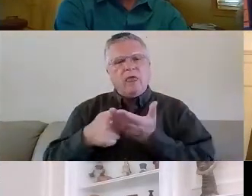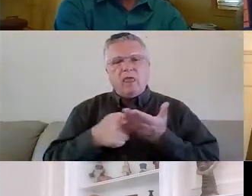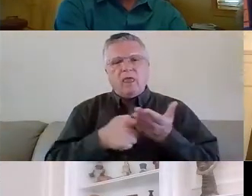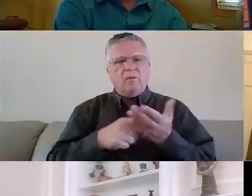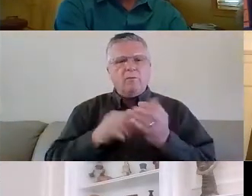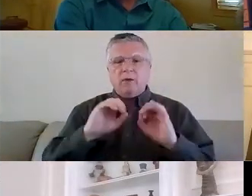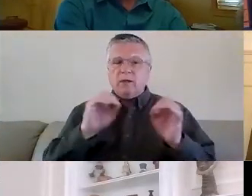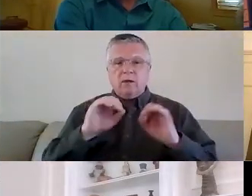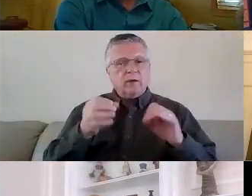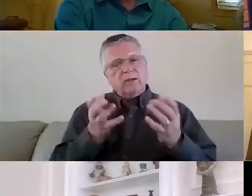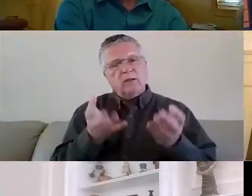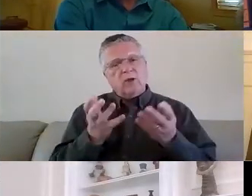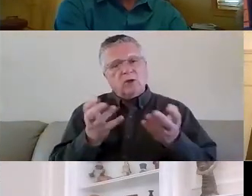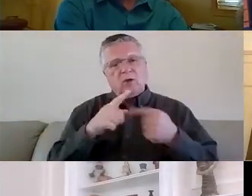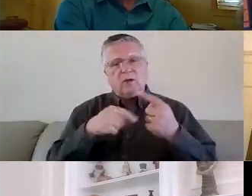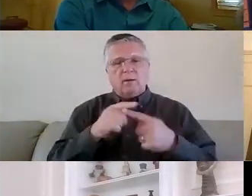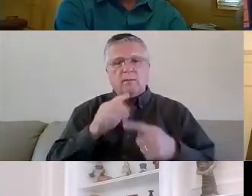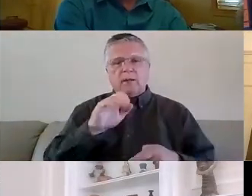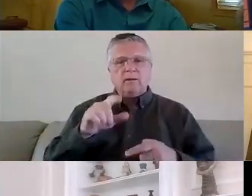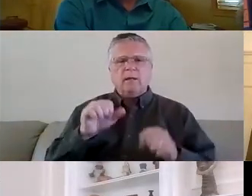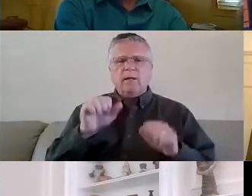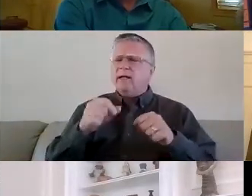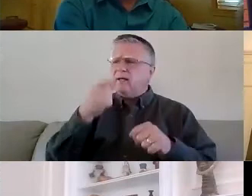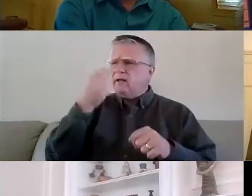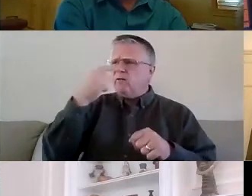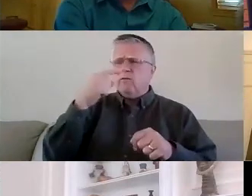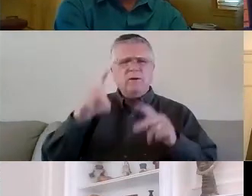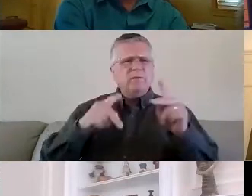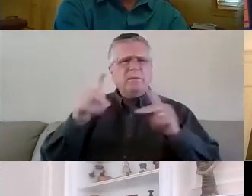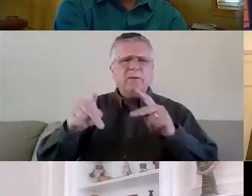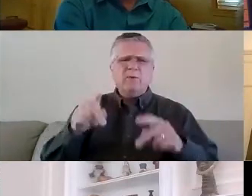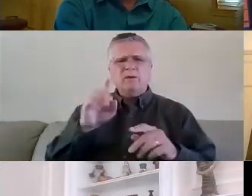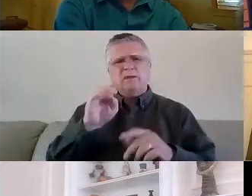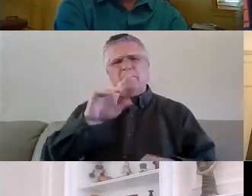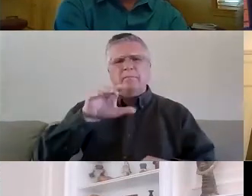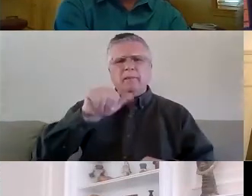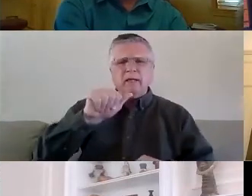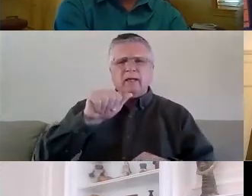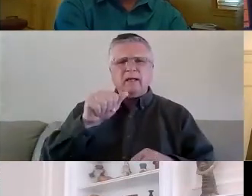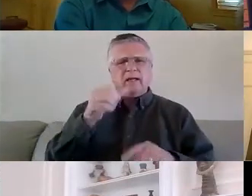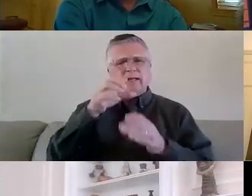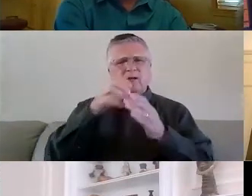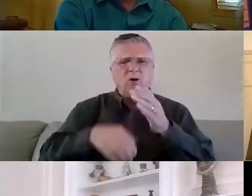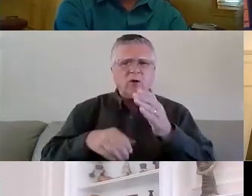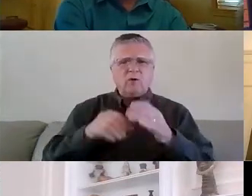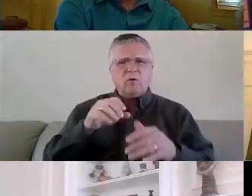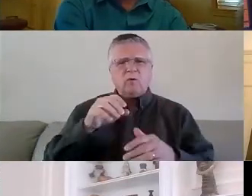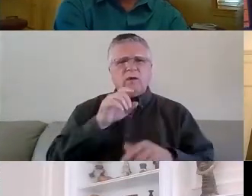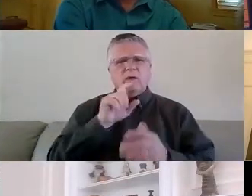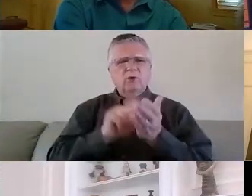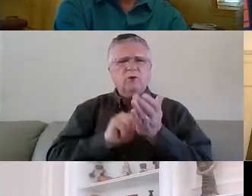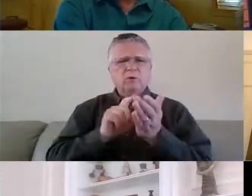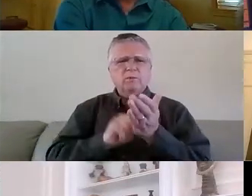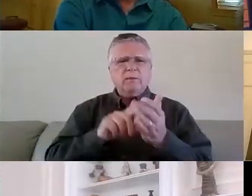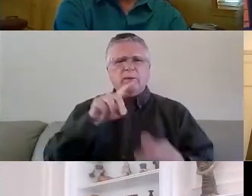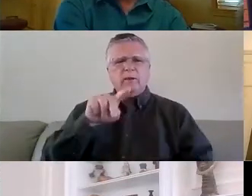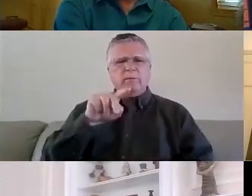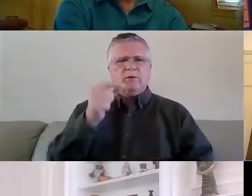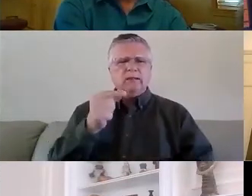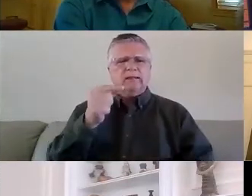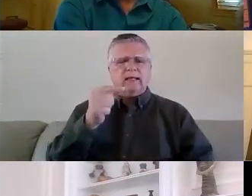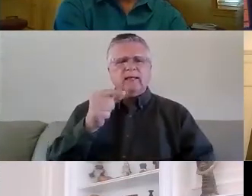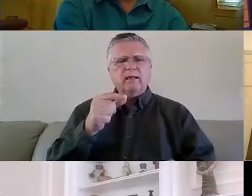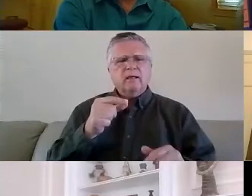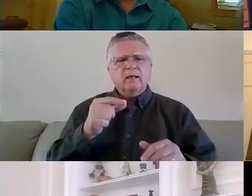bill. Could you just maybe, for the public, there's been media, if there's an article in the Post-Gazette, but could you maybe just, so the public isn't very